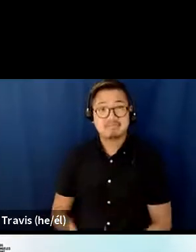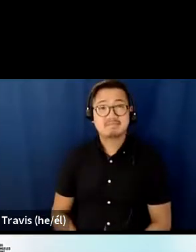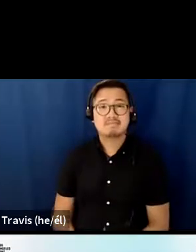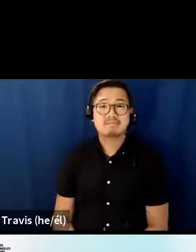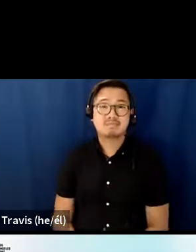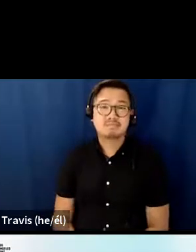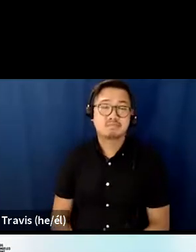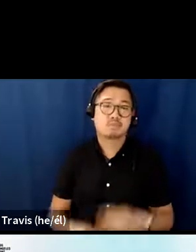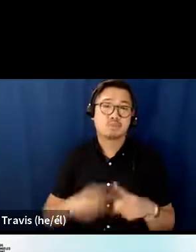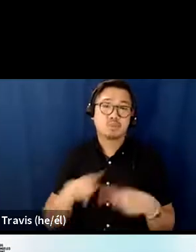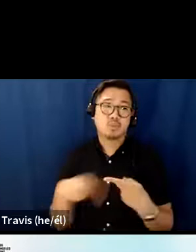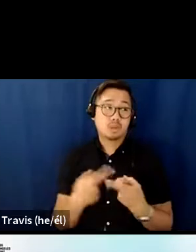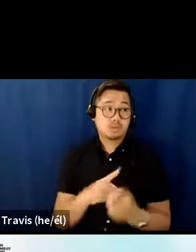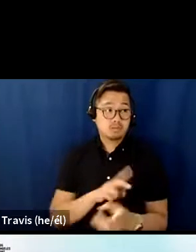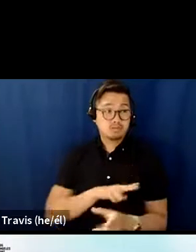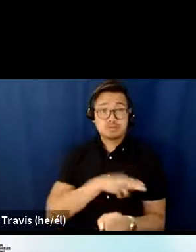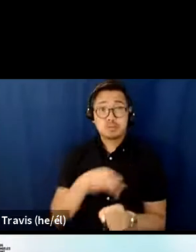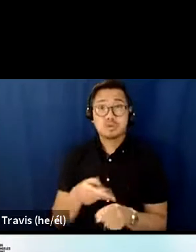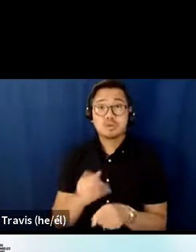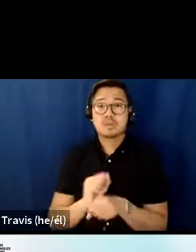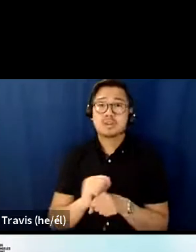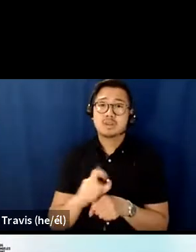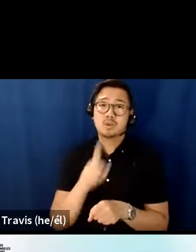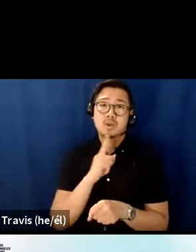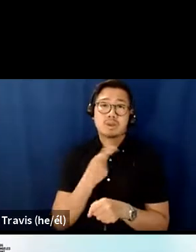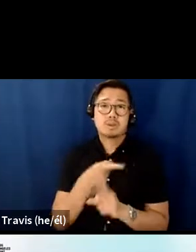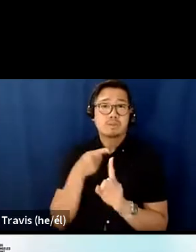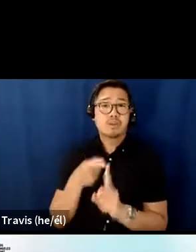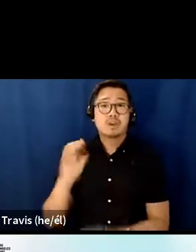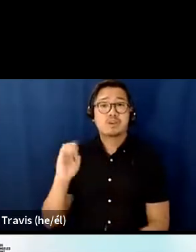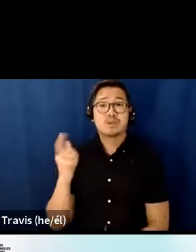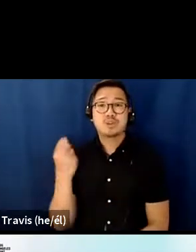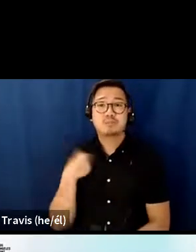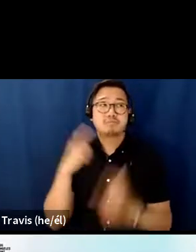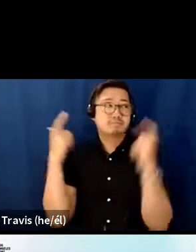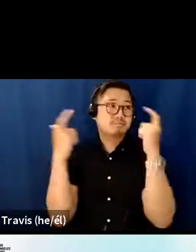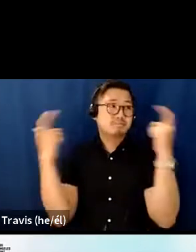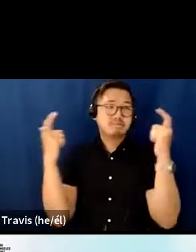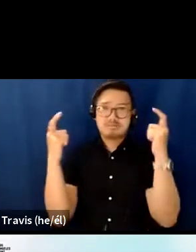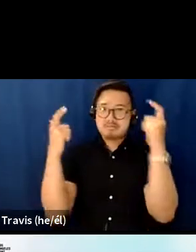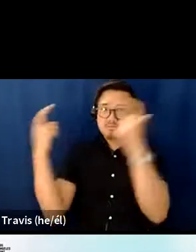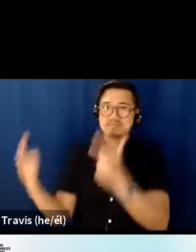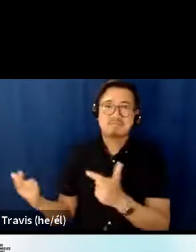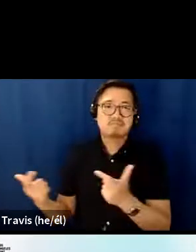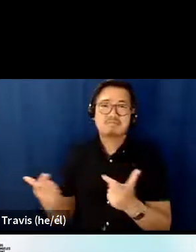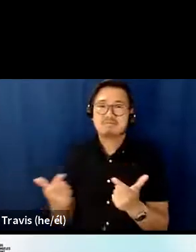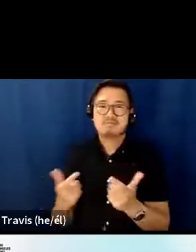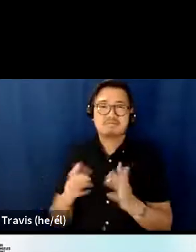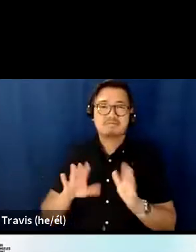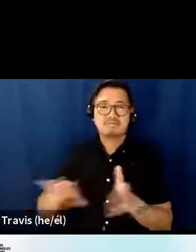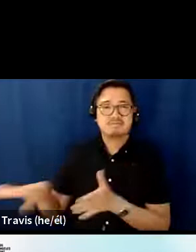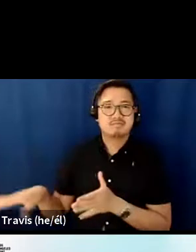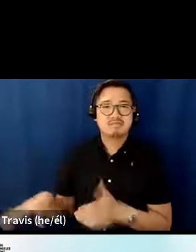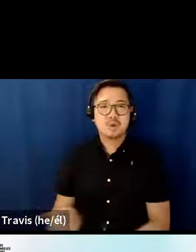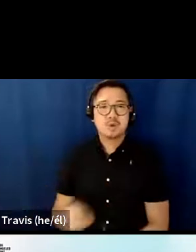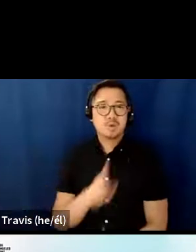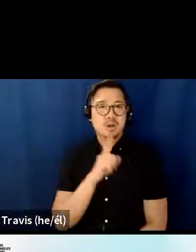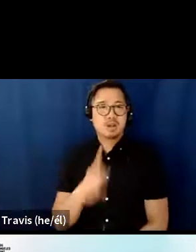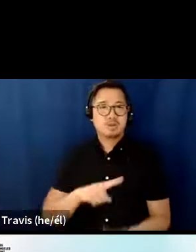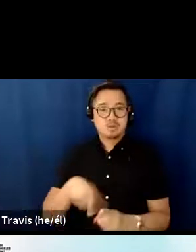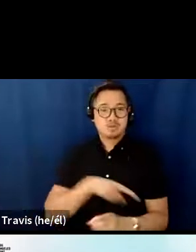part of it, of just letting go of your ego and trust that Black trans folks want the best for